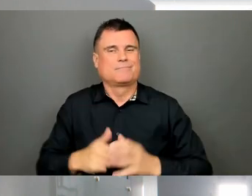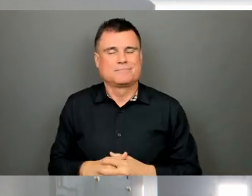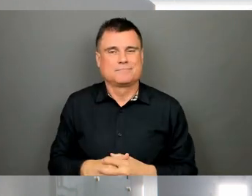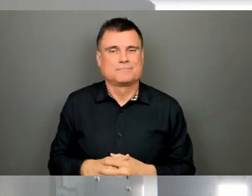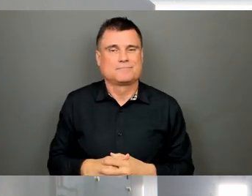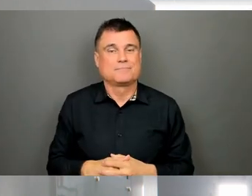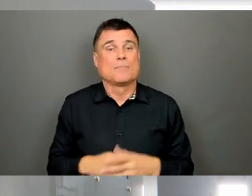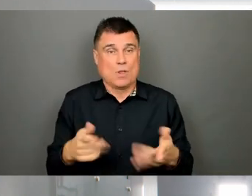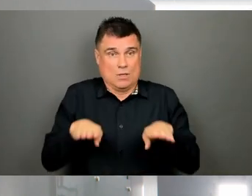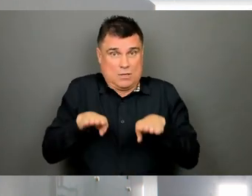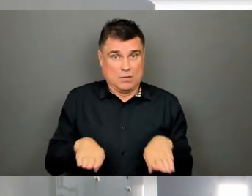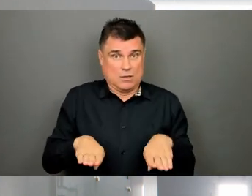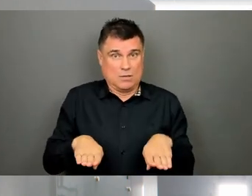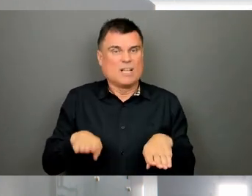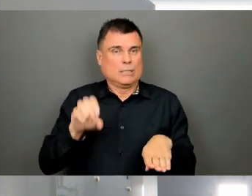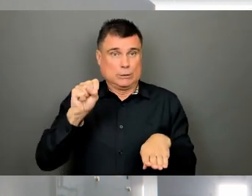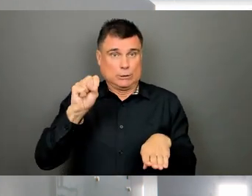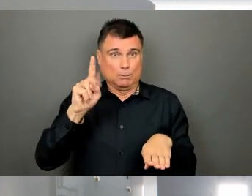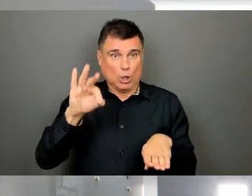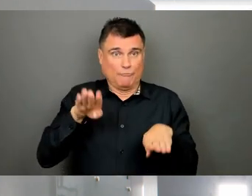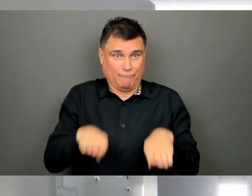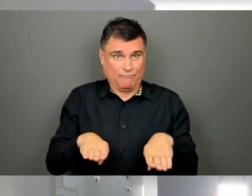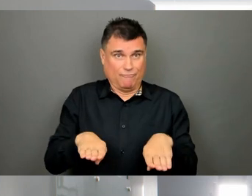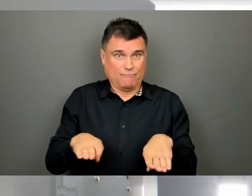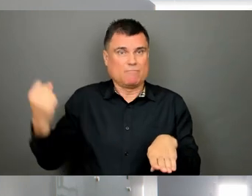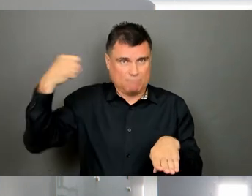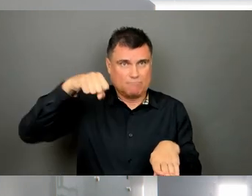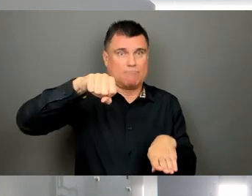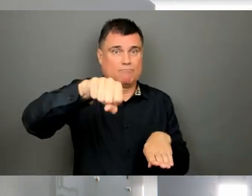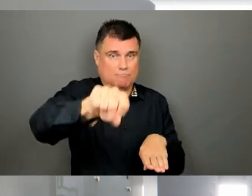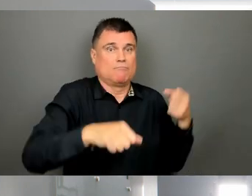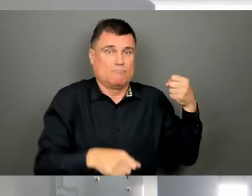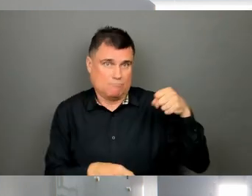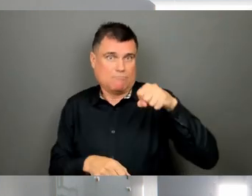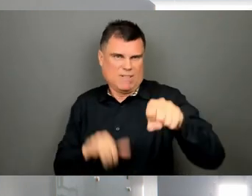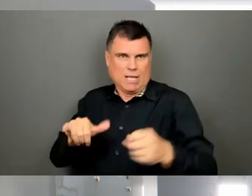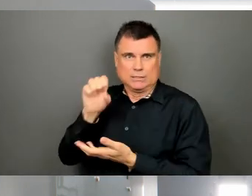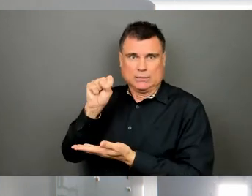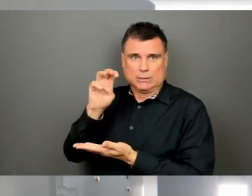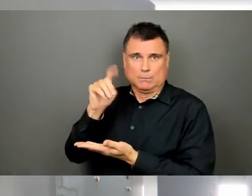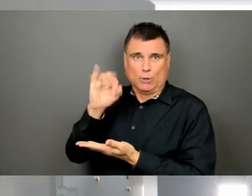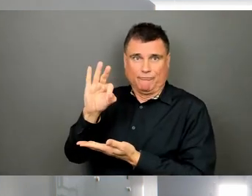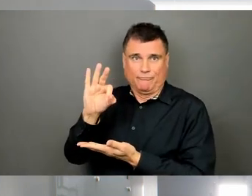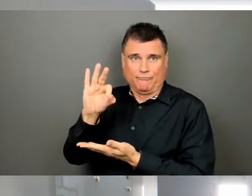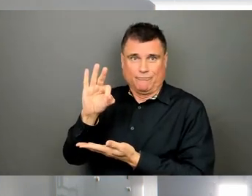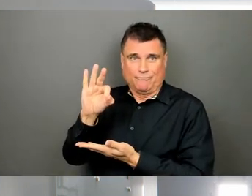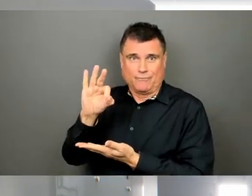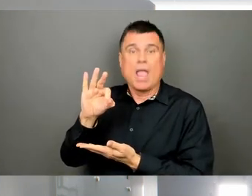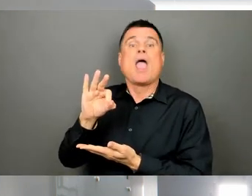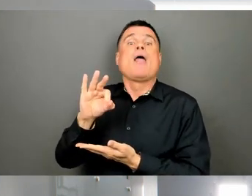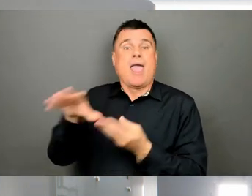right, so shoulder width apart. We're gonna do the Smurf. 5, 6, 7, 8. 1, 2, 3, and